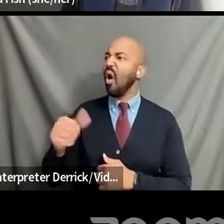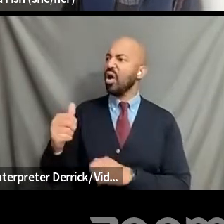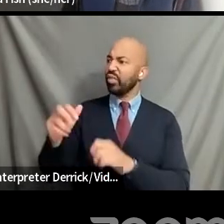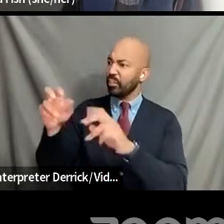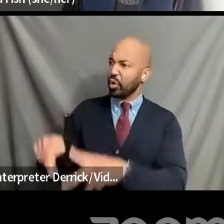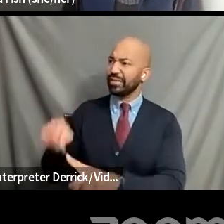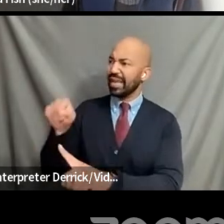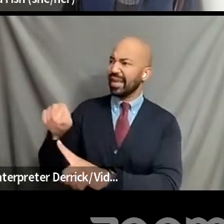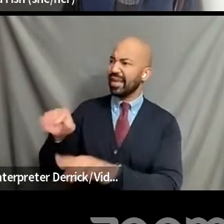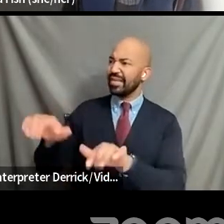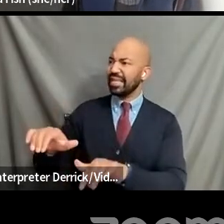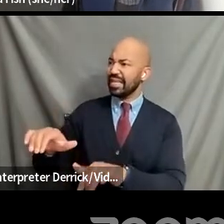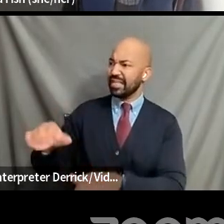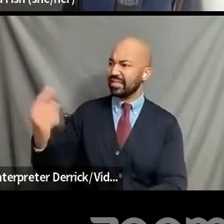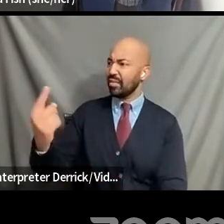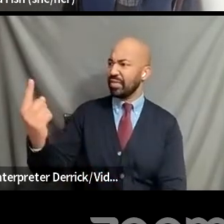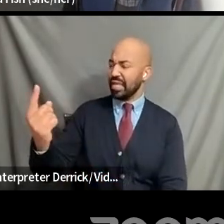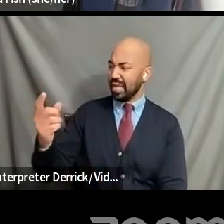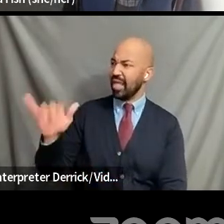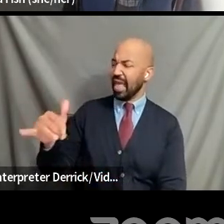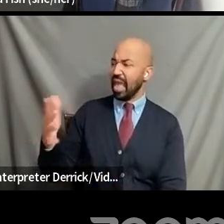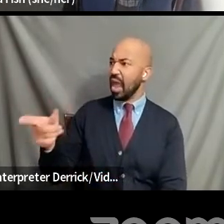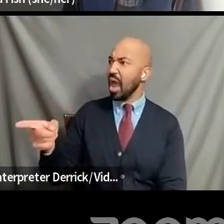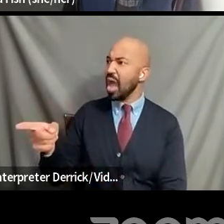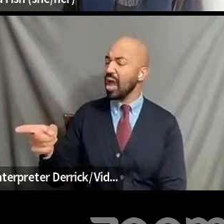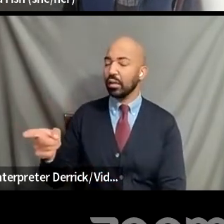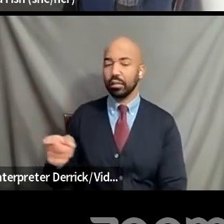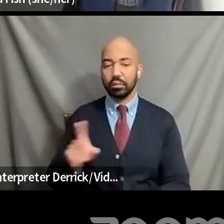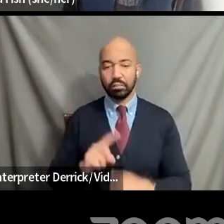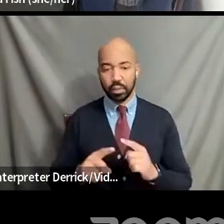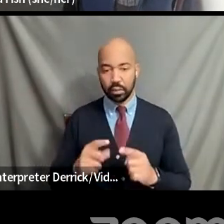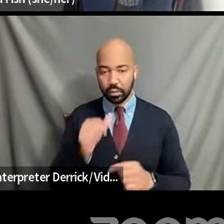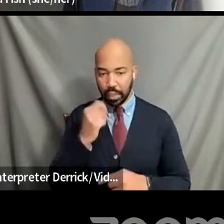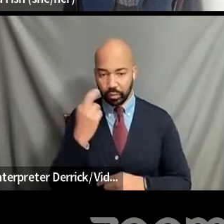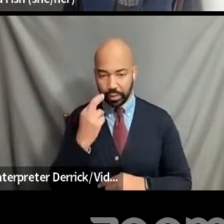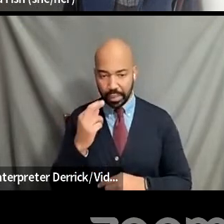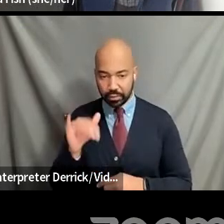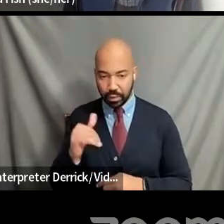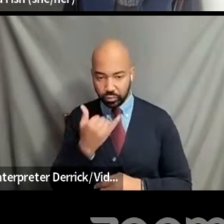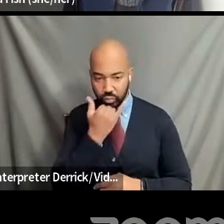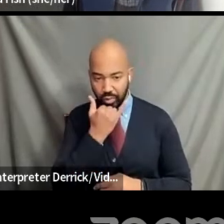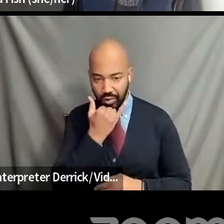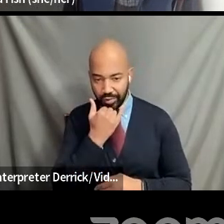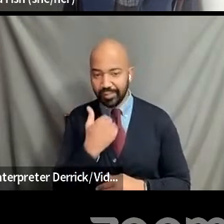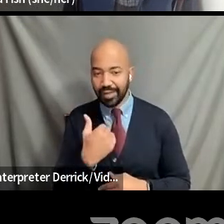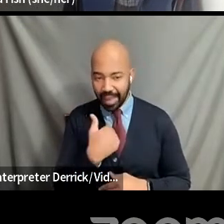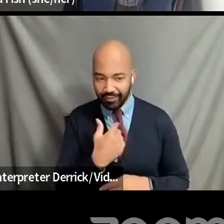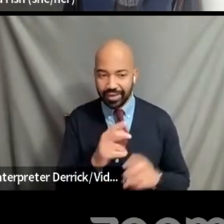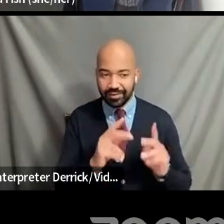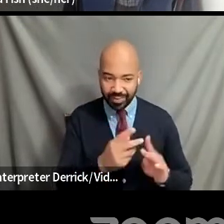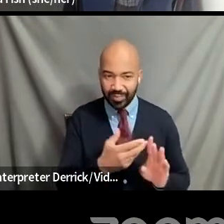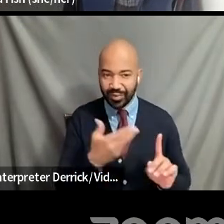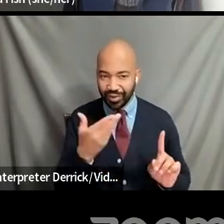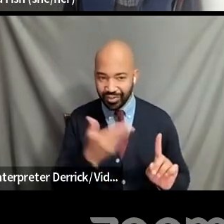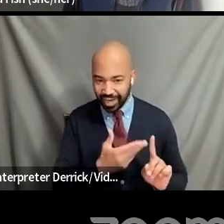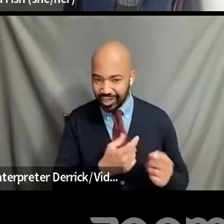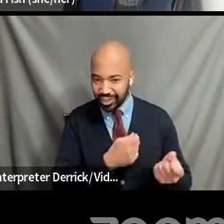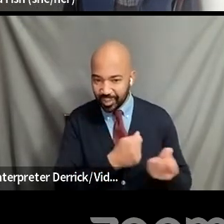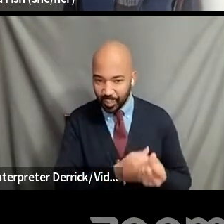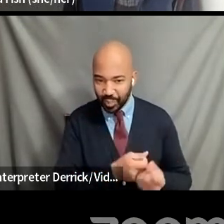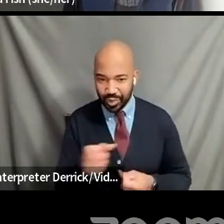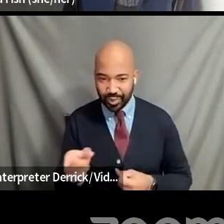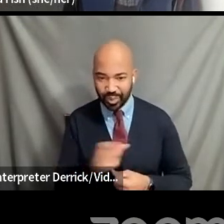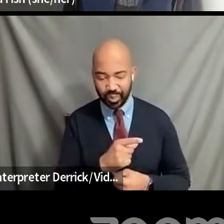was wrong, and you should have done these steps first. Having those mentors, having those guidance persons is very